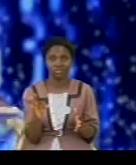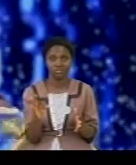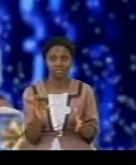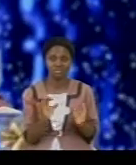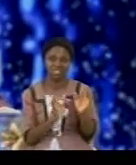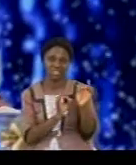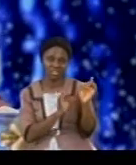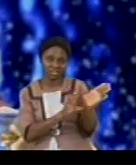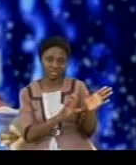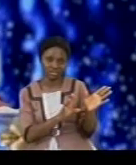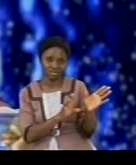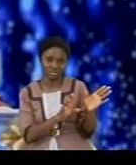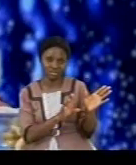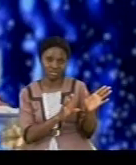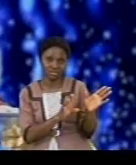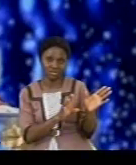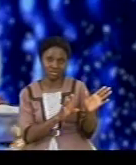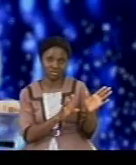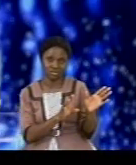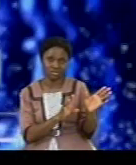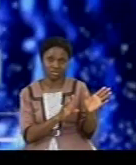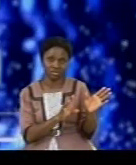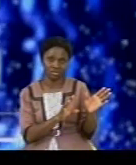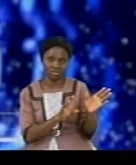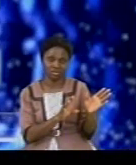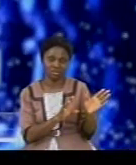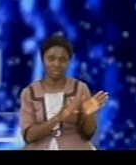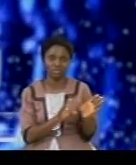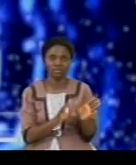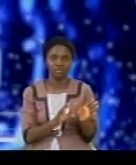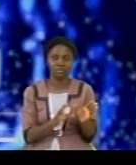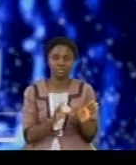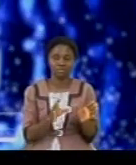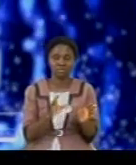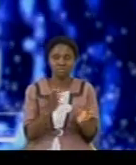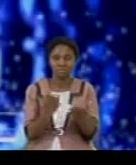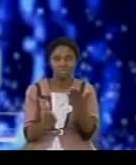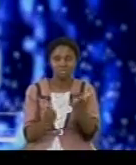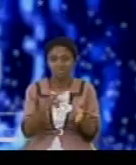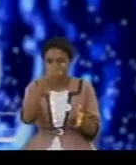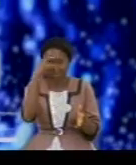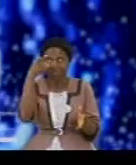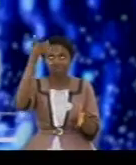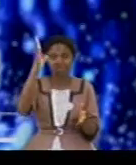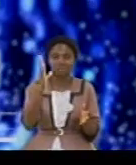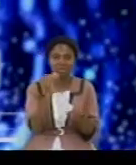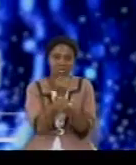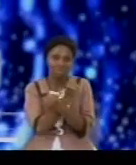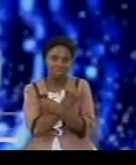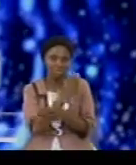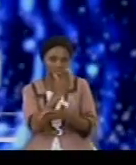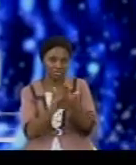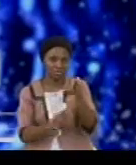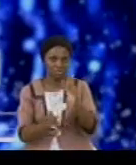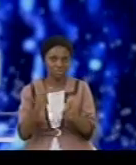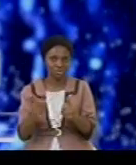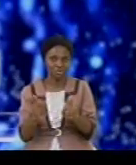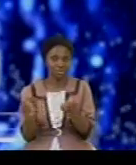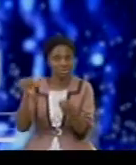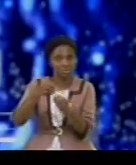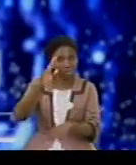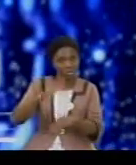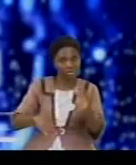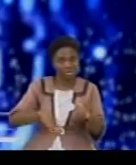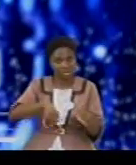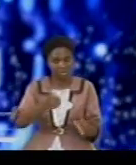hatred or because God does not love some people, that's why they don't belong to that citizen. It